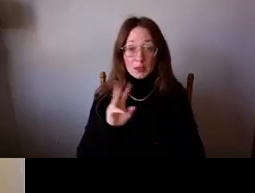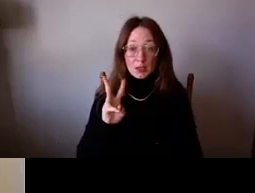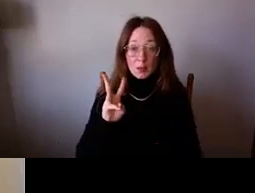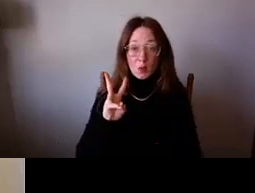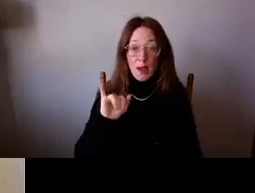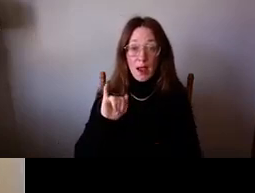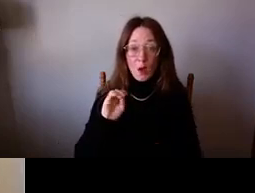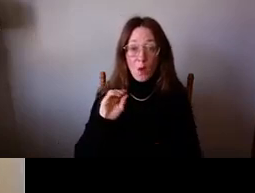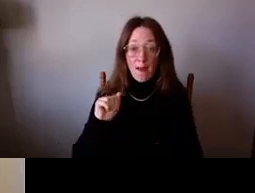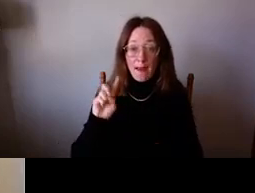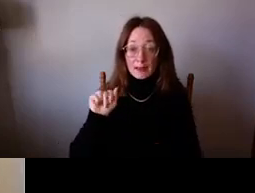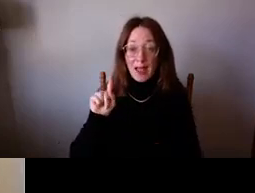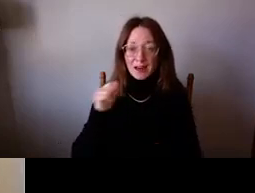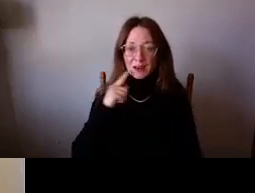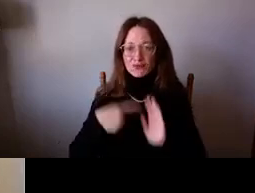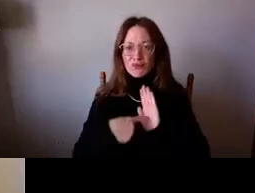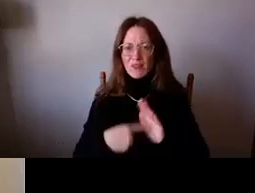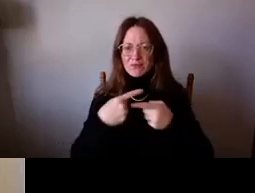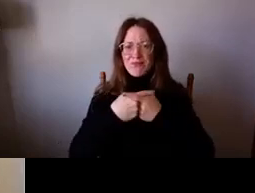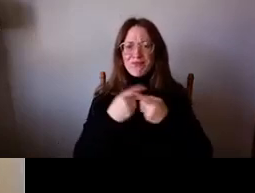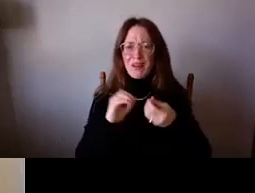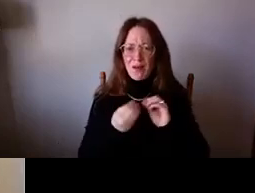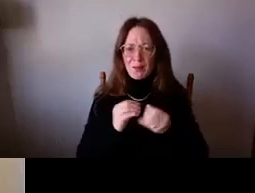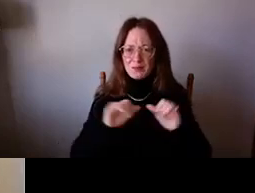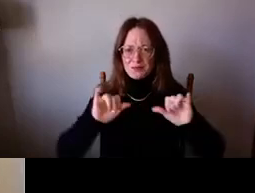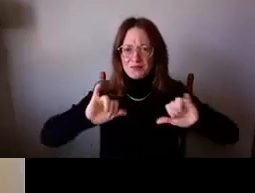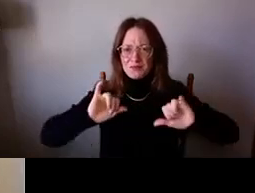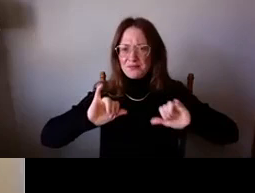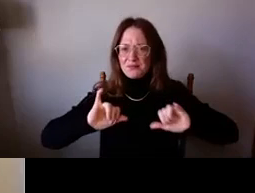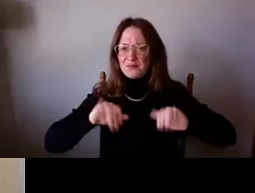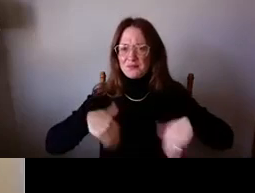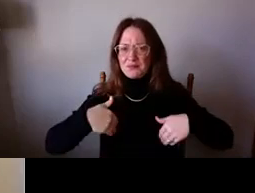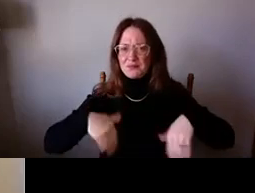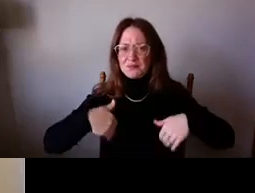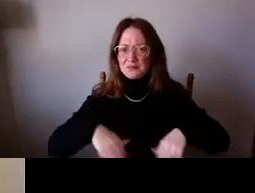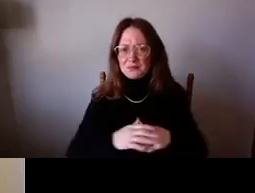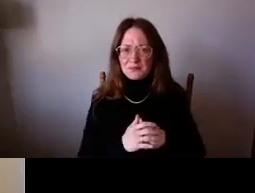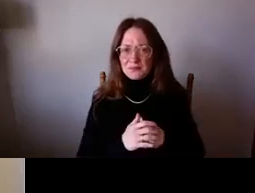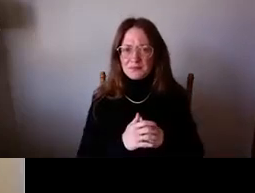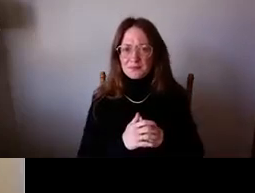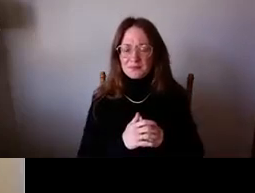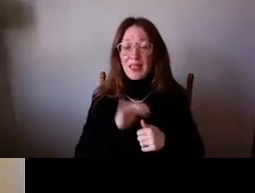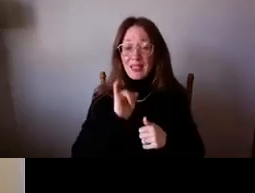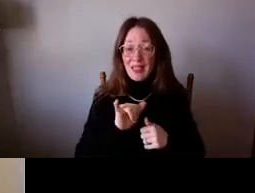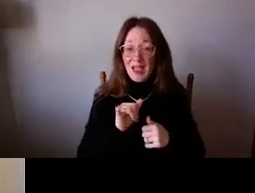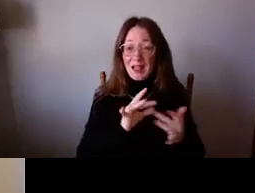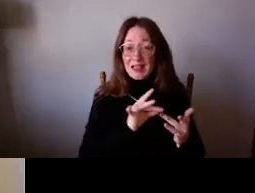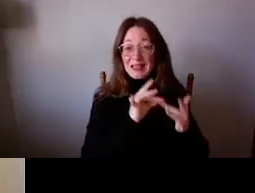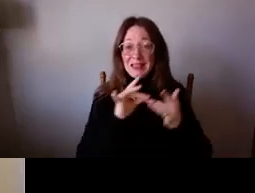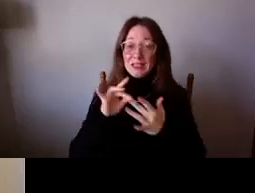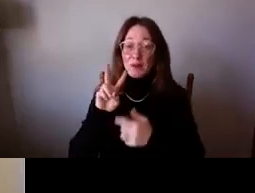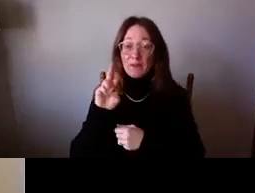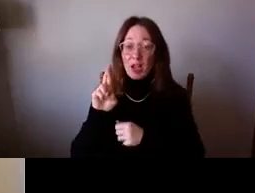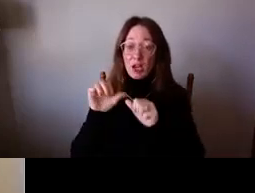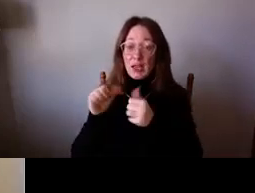a contraction in the number of applicants and eligible individuals, leading to VR agencies providing